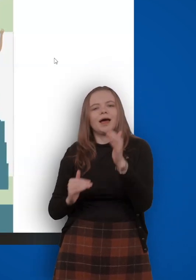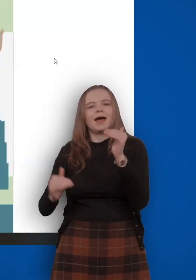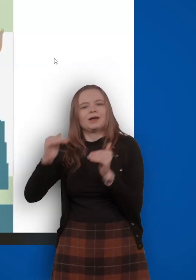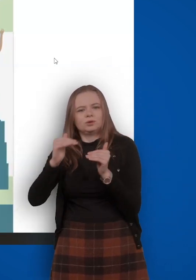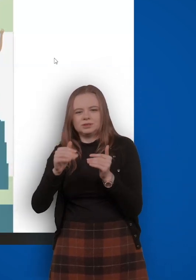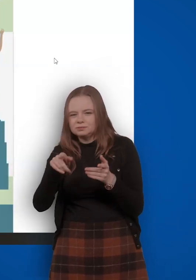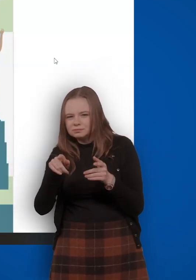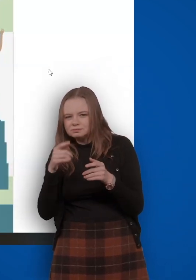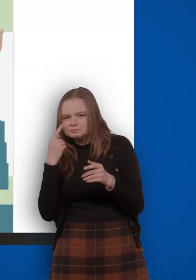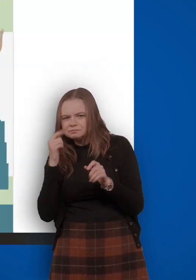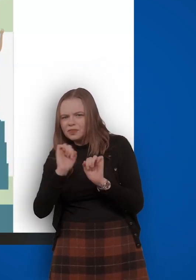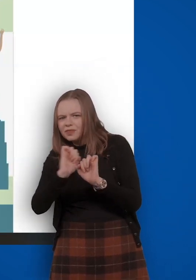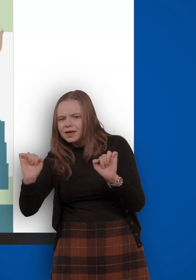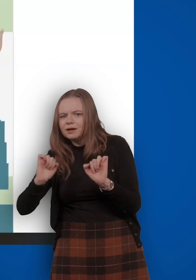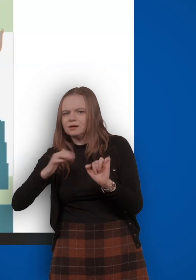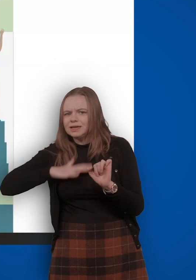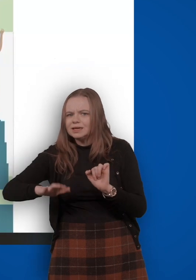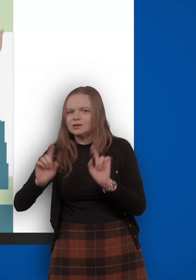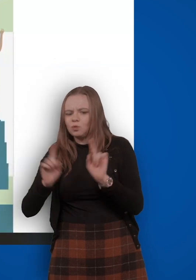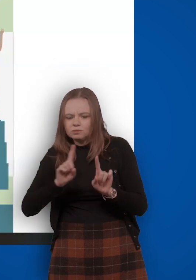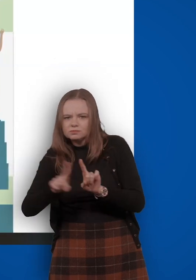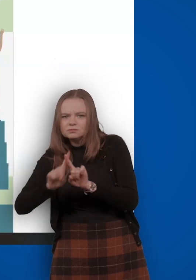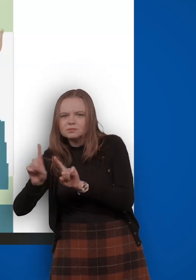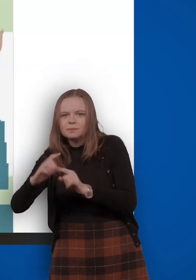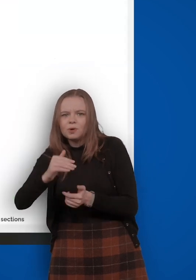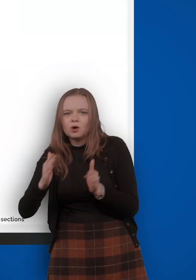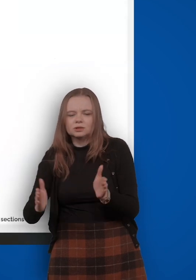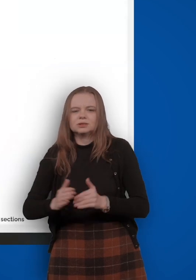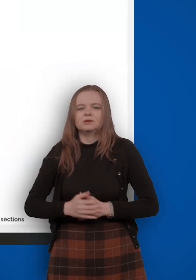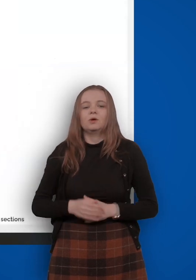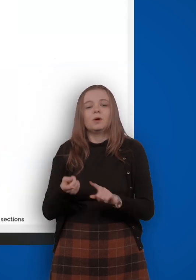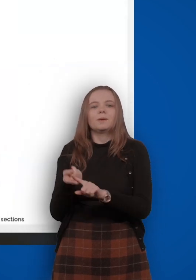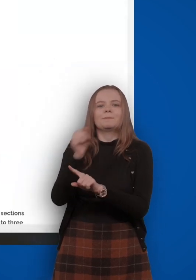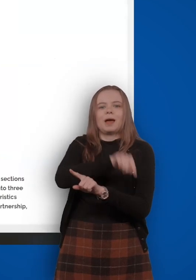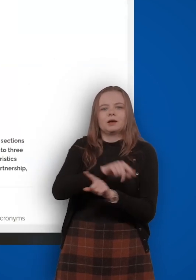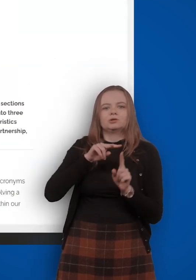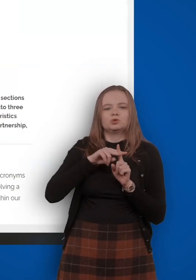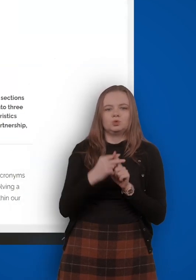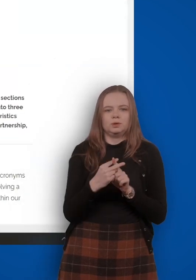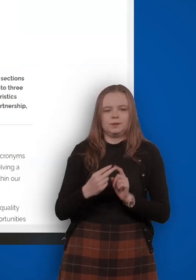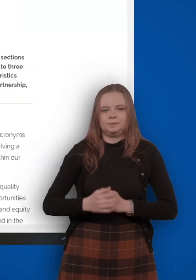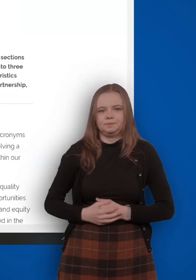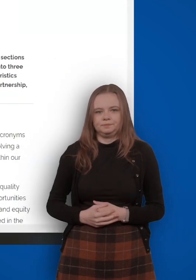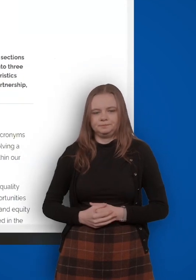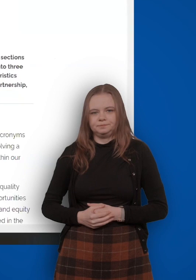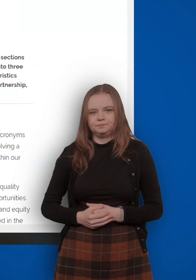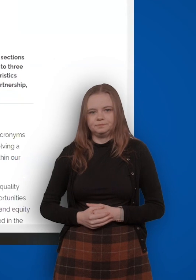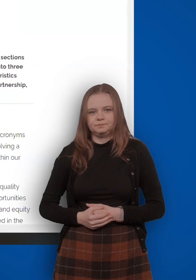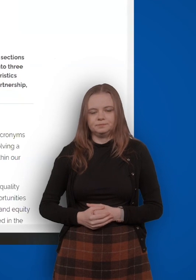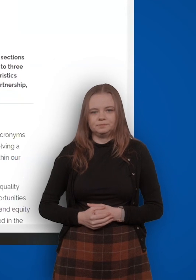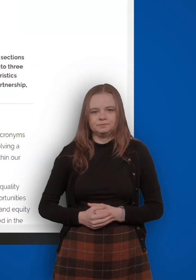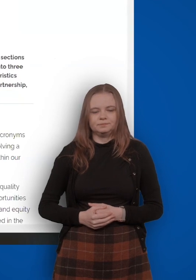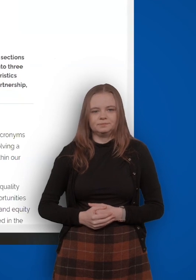each depending on their need. So going back to the tool, they go